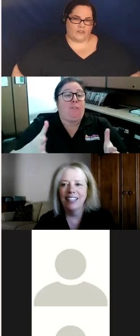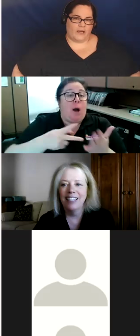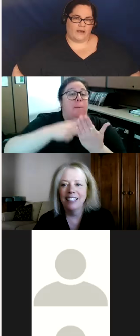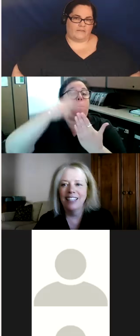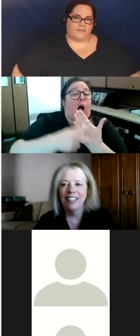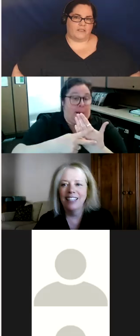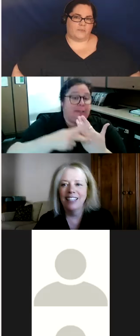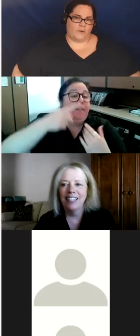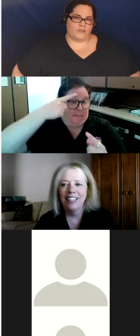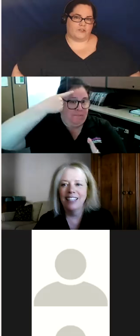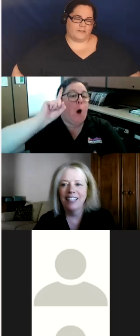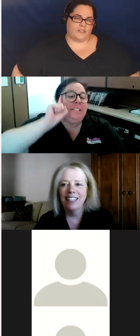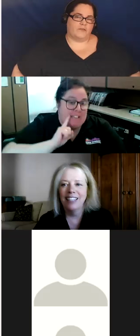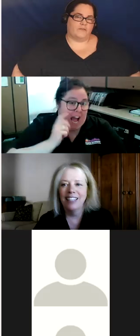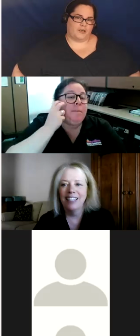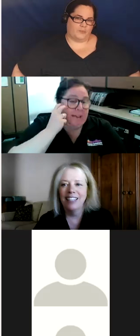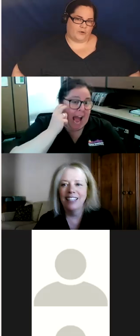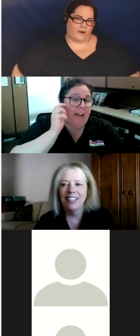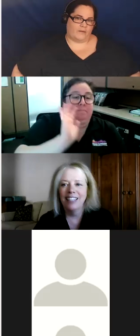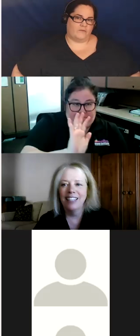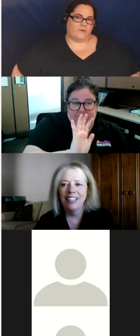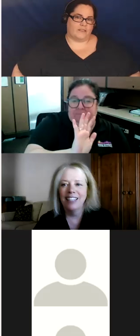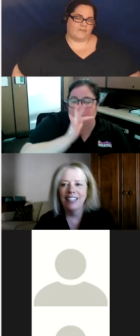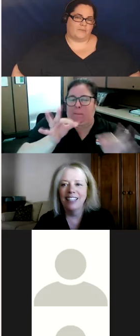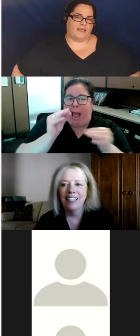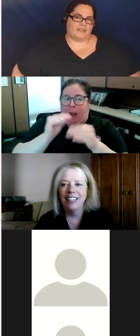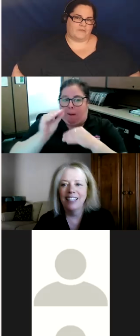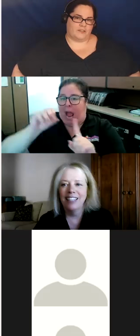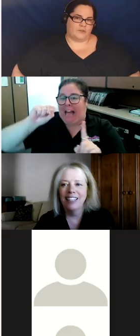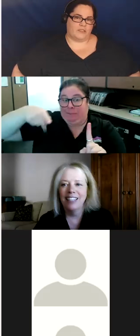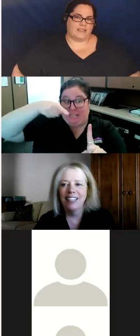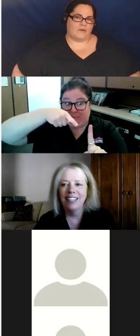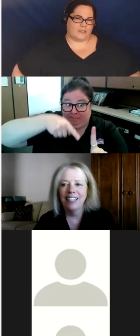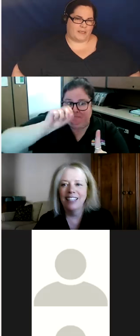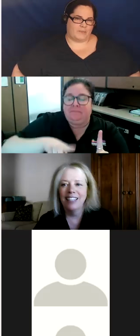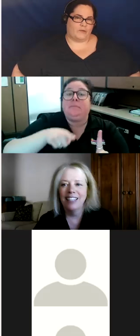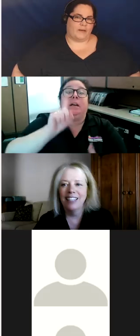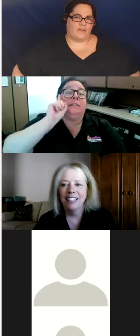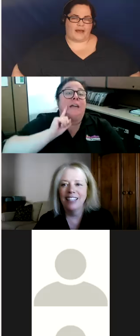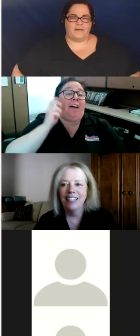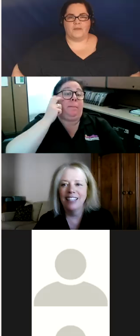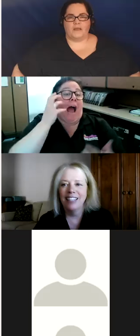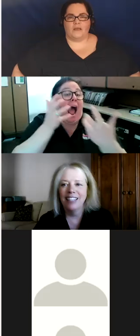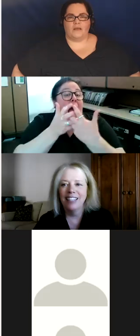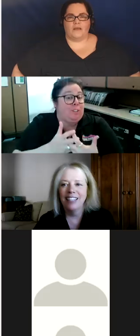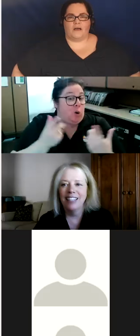We also have a support service provider program for deaf-blind individuals, and I'll explain more about